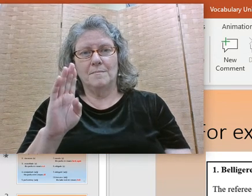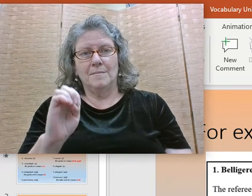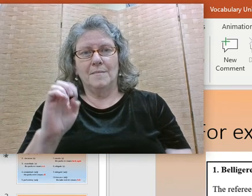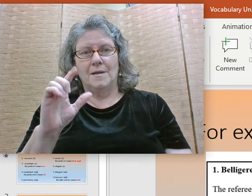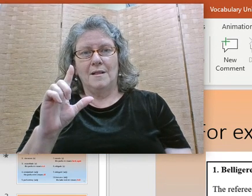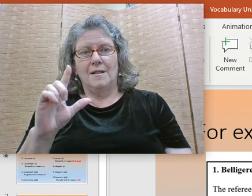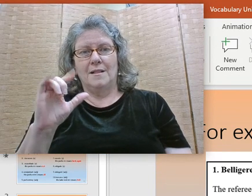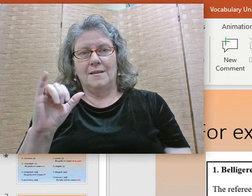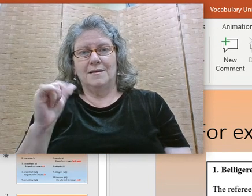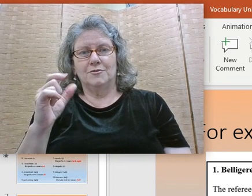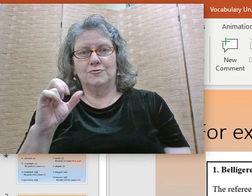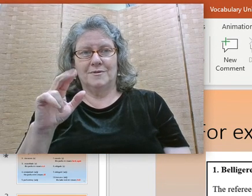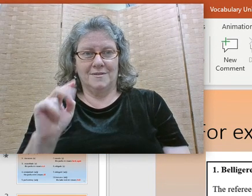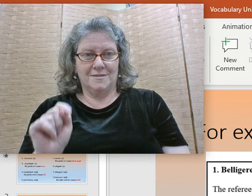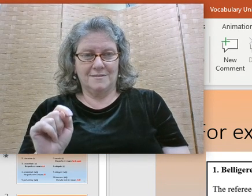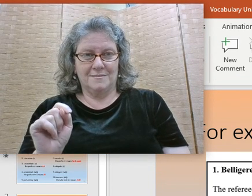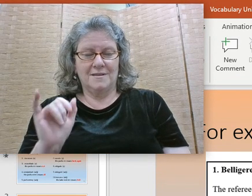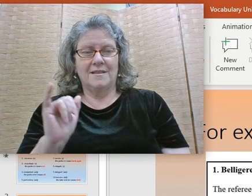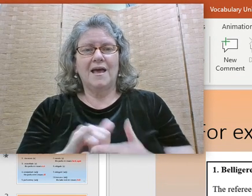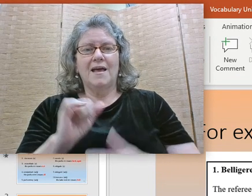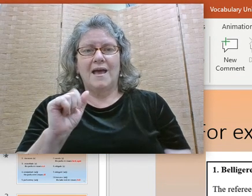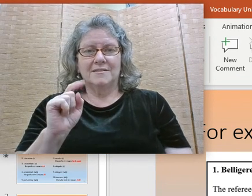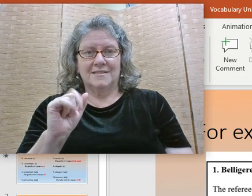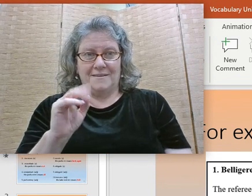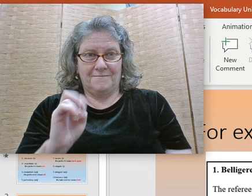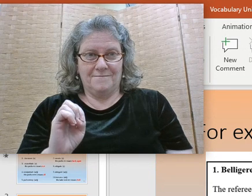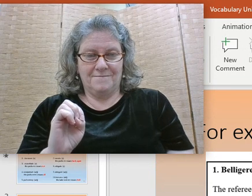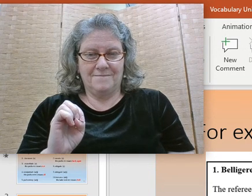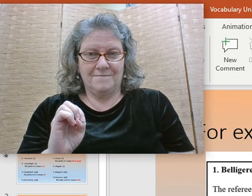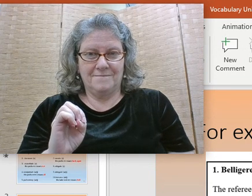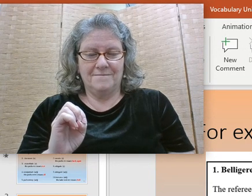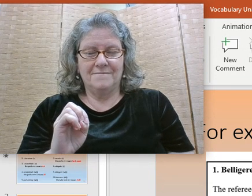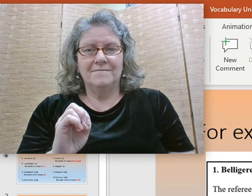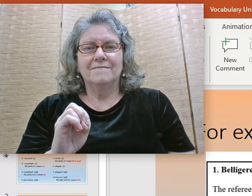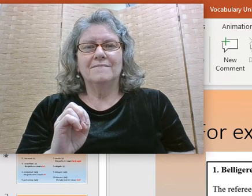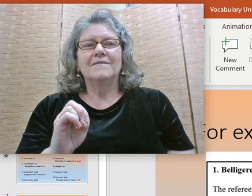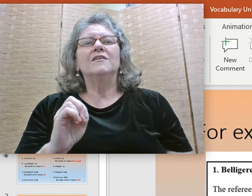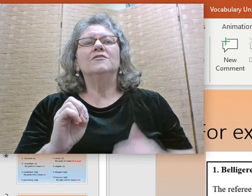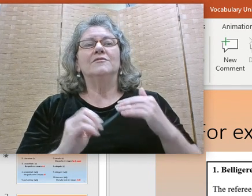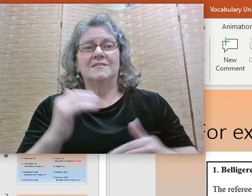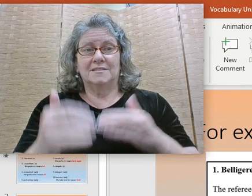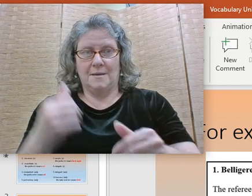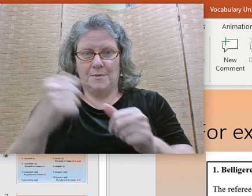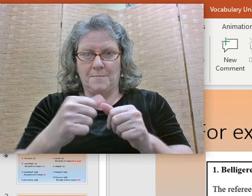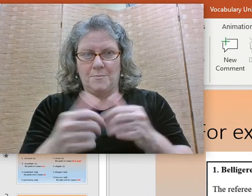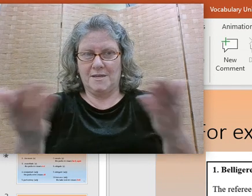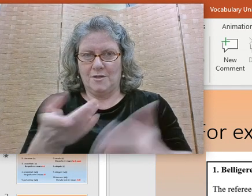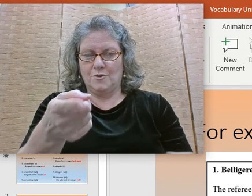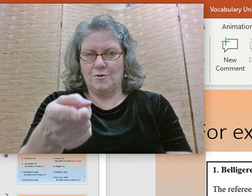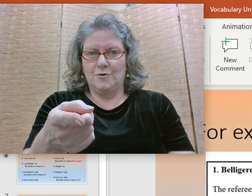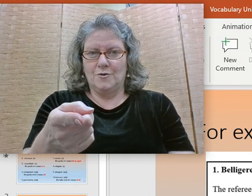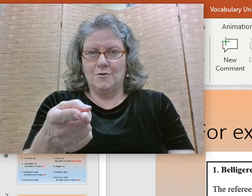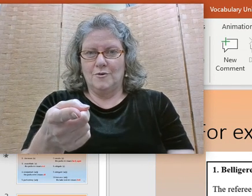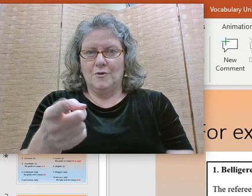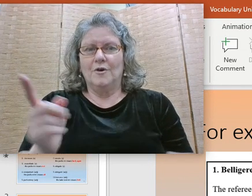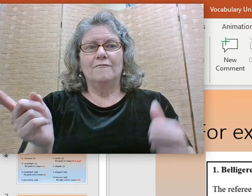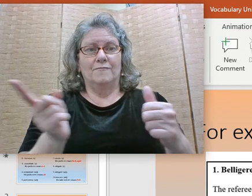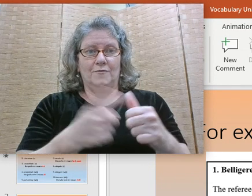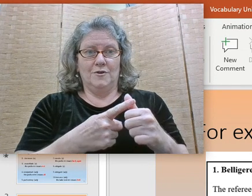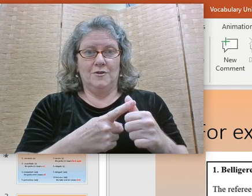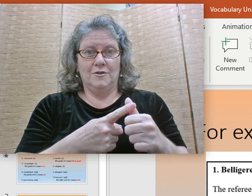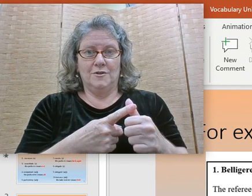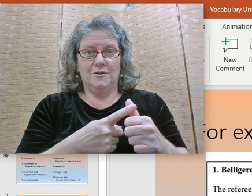belligerent. It is an adjective. So these are the steps. Remember, right up here, the very first thing you'll